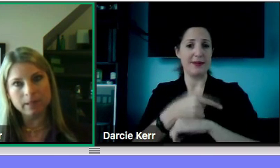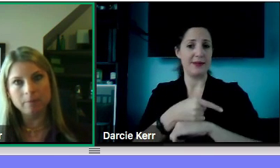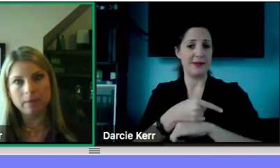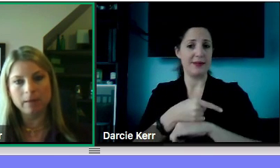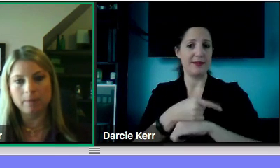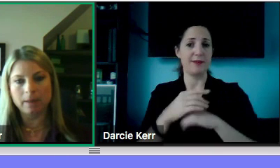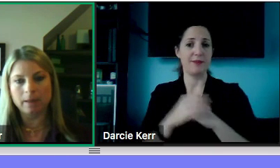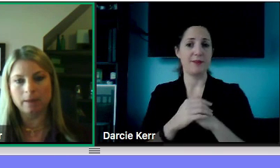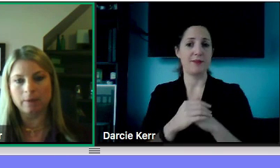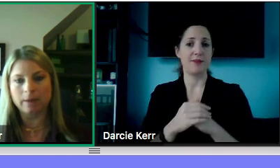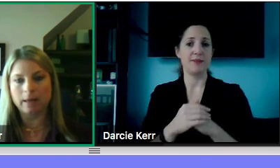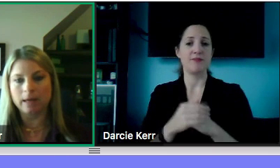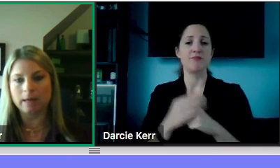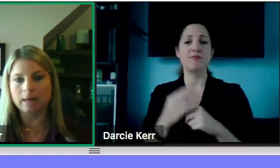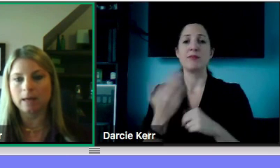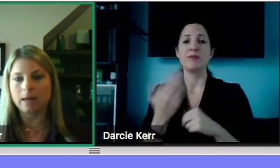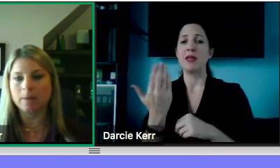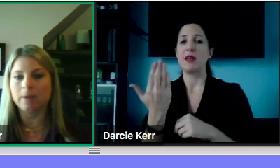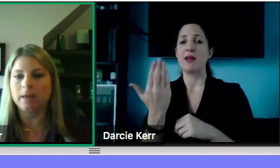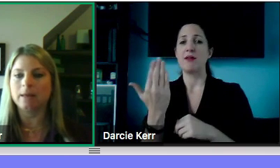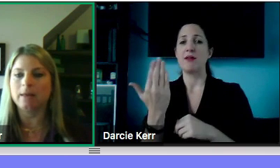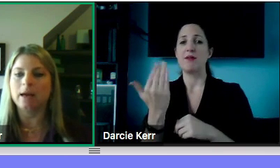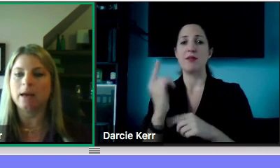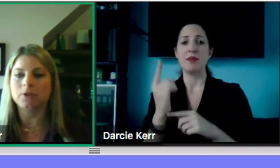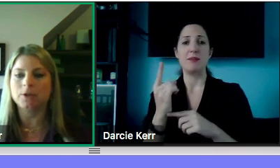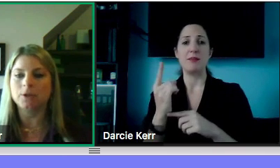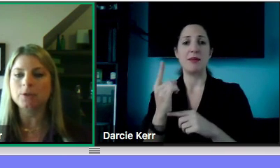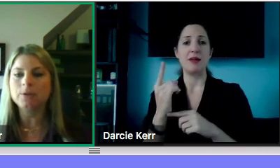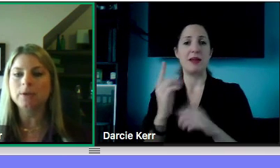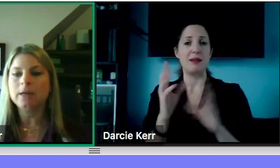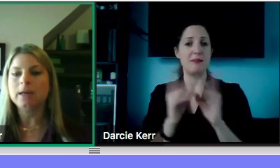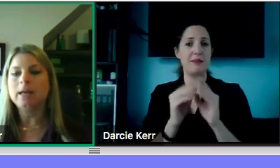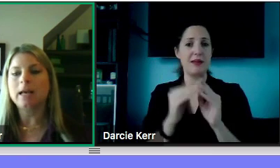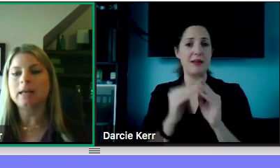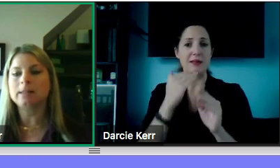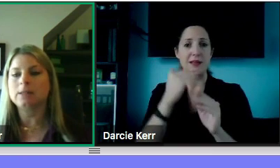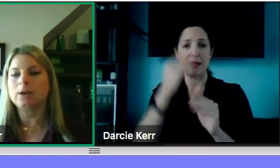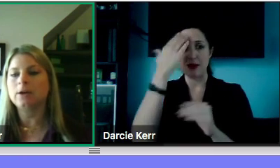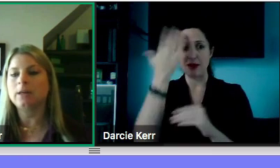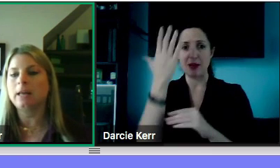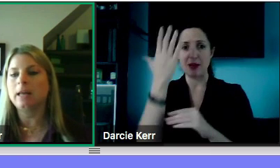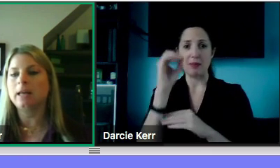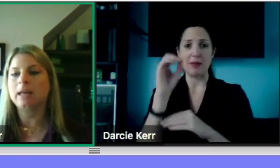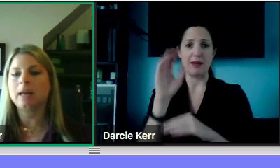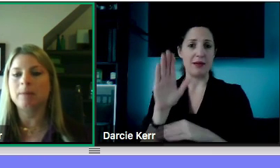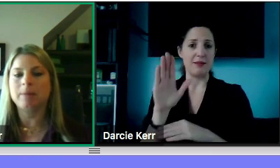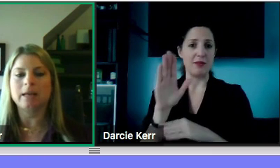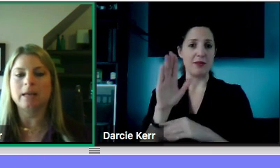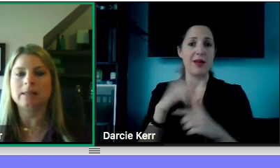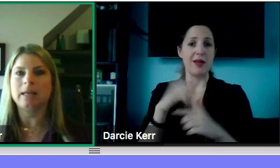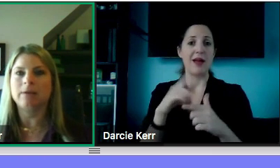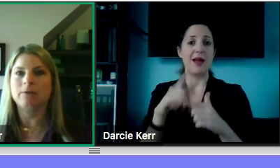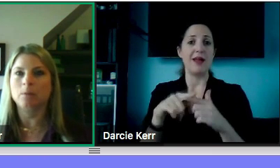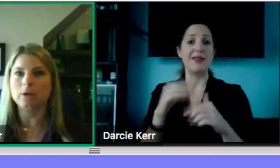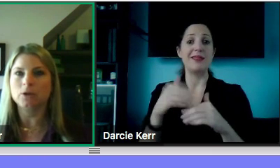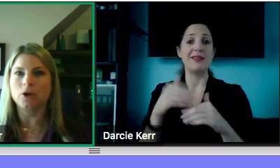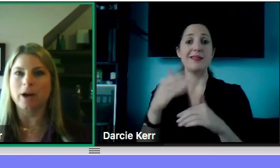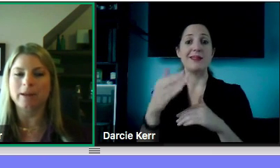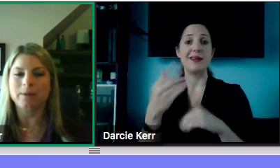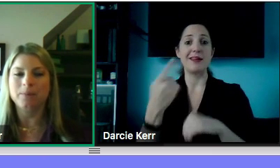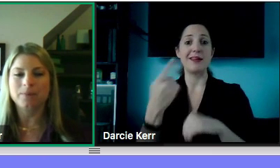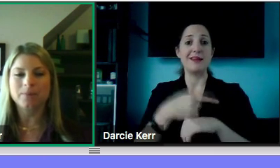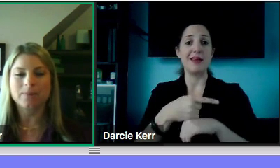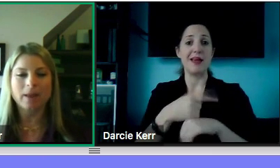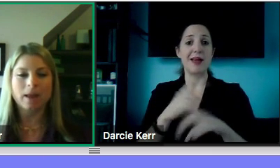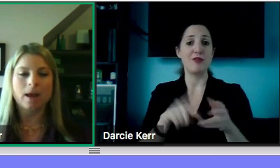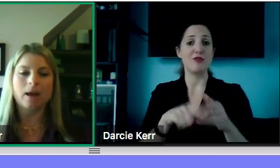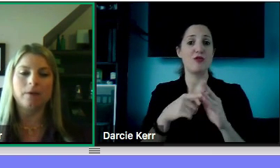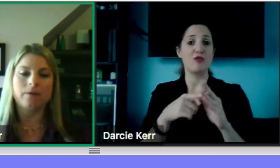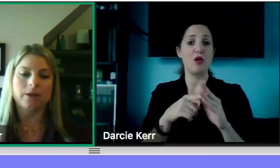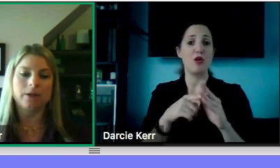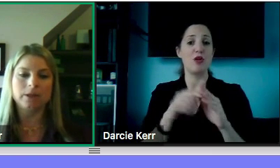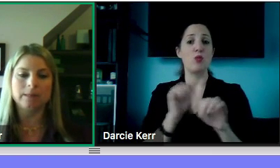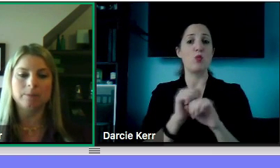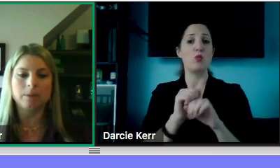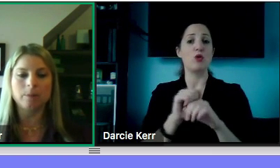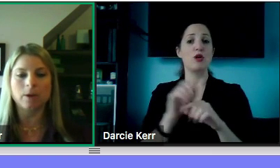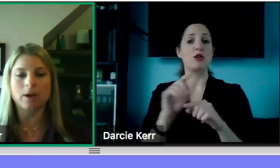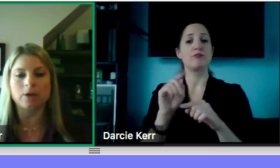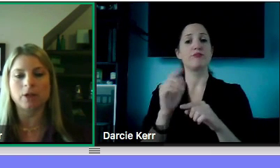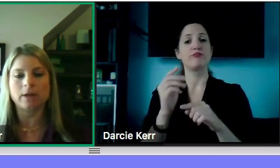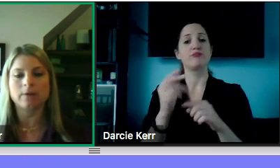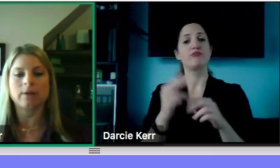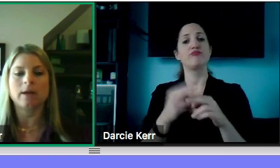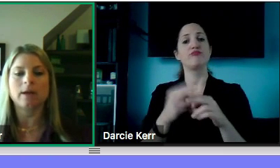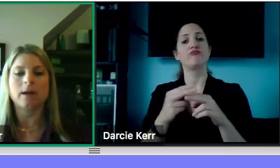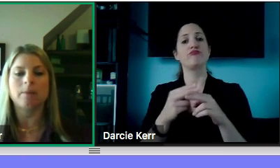a 15-minute meeting with the head of the company in the afternoon and started at 8 a.m. the next day for a work trial. I finished a